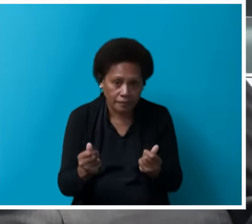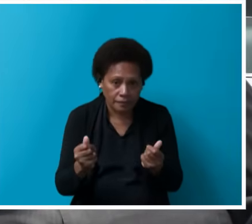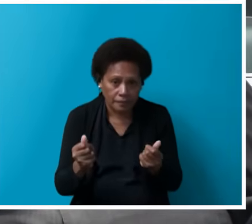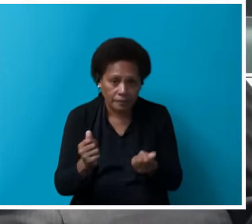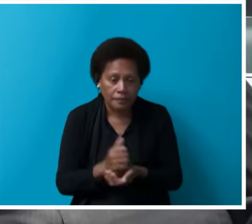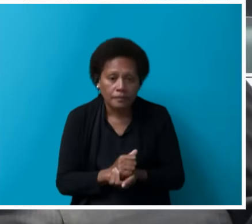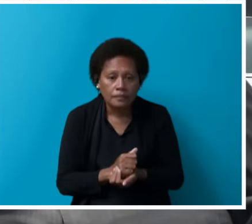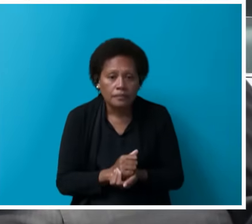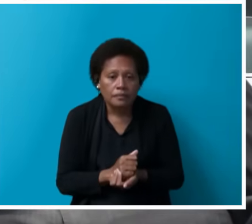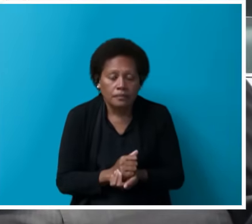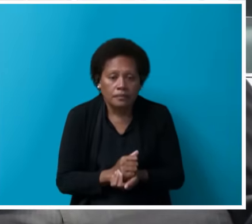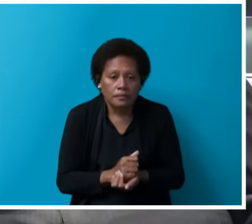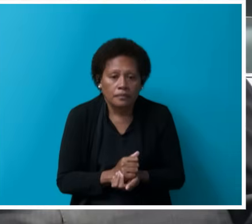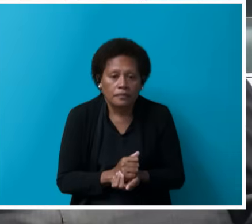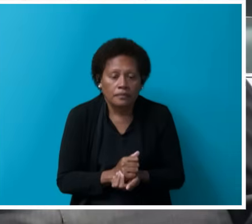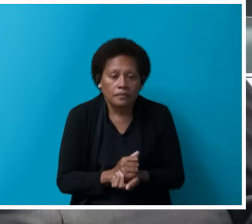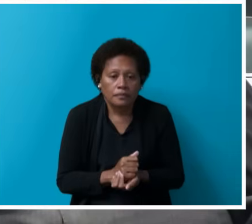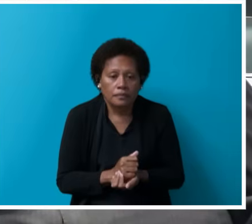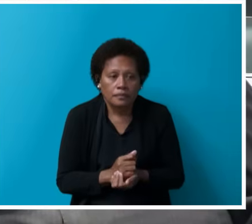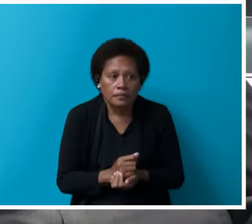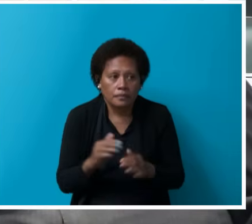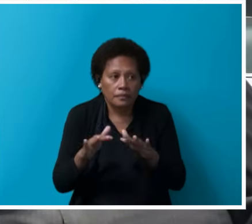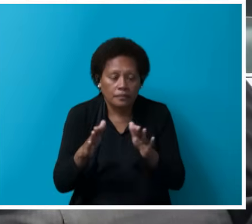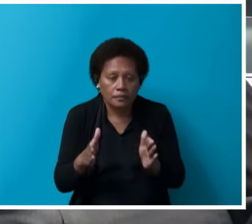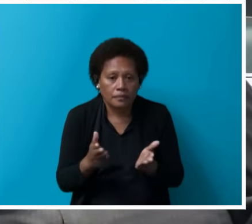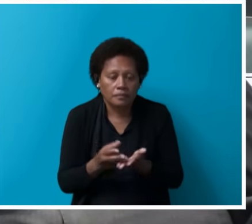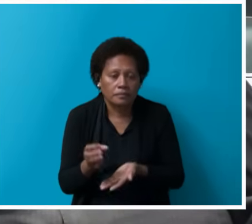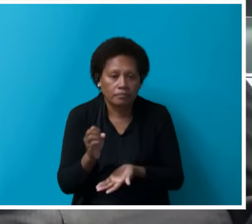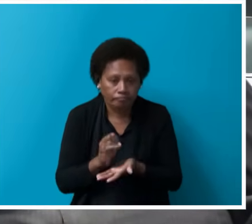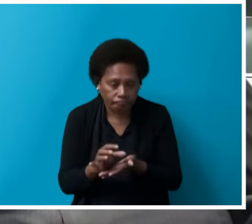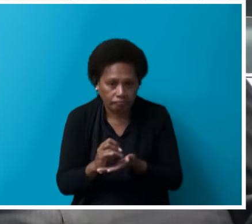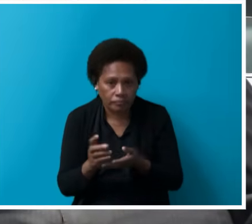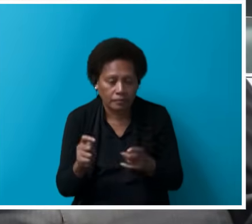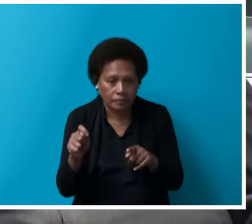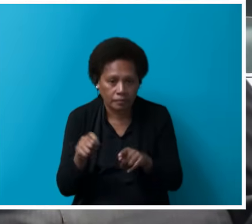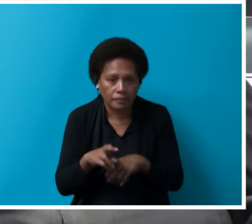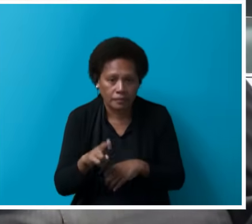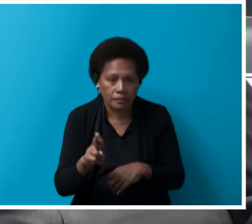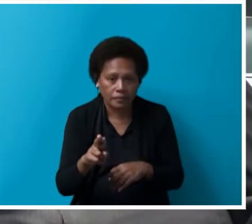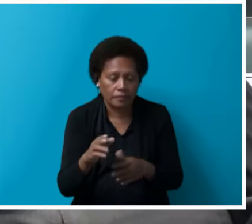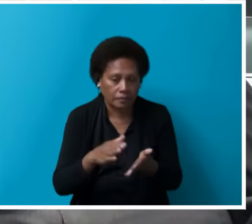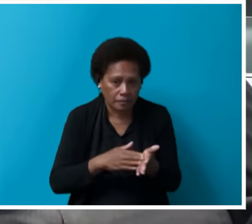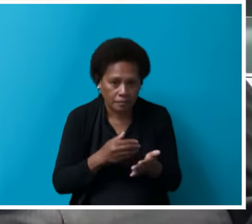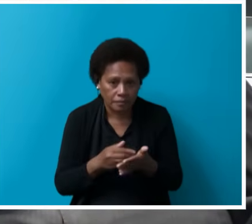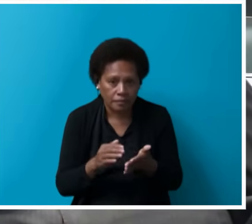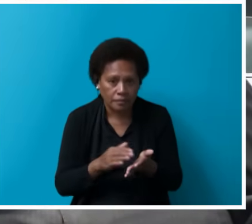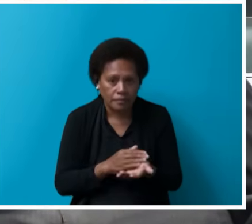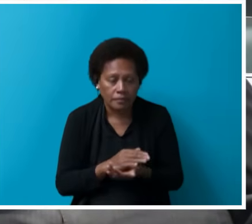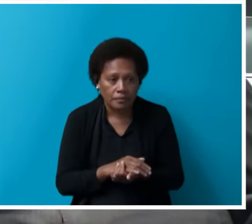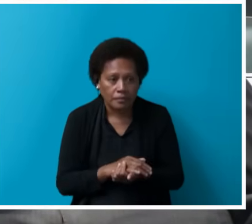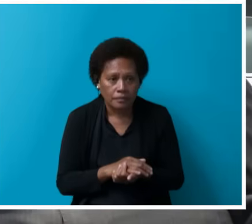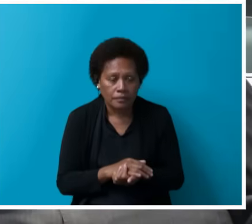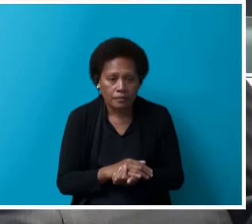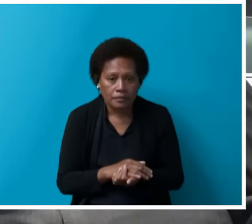Add salt, package it, and sell as Rewa butter. And we know that if the price